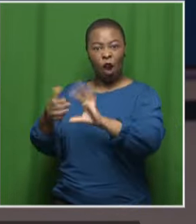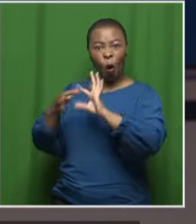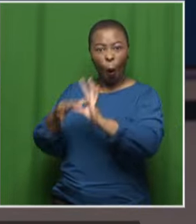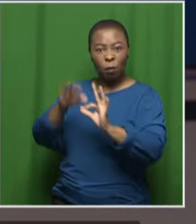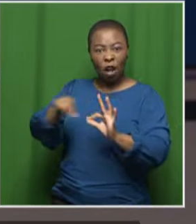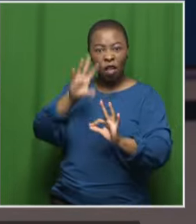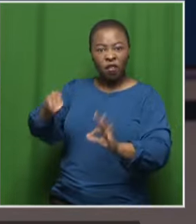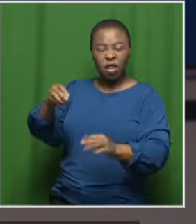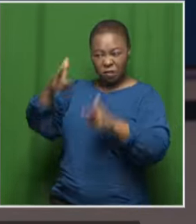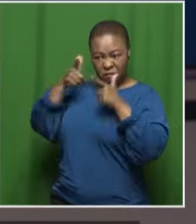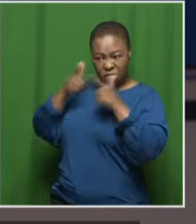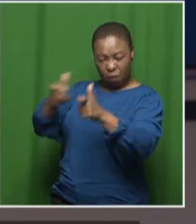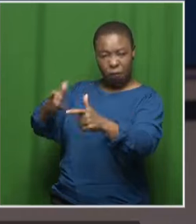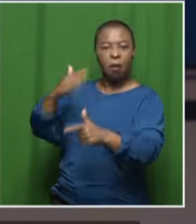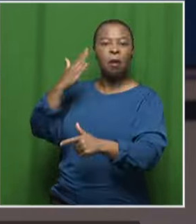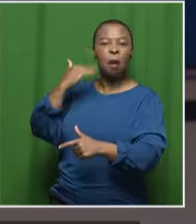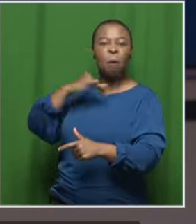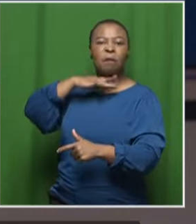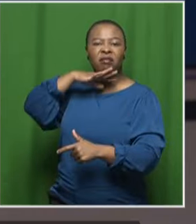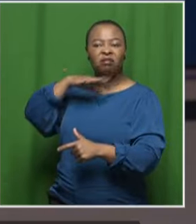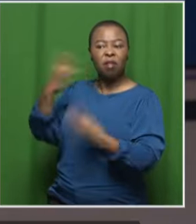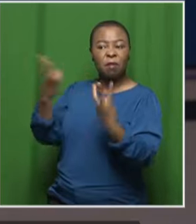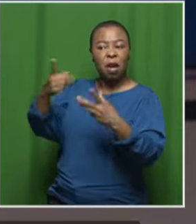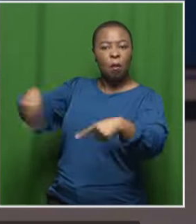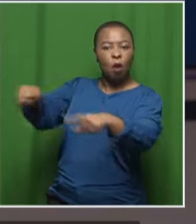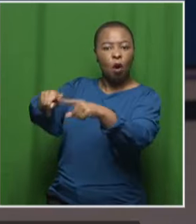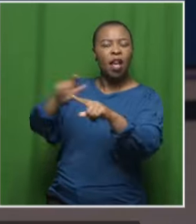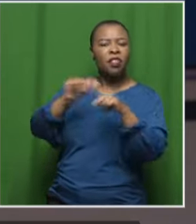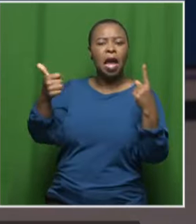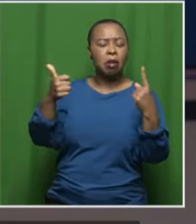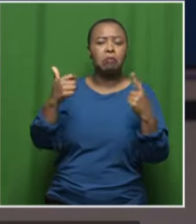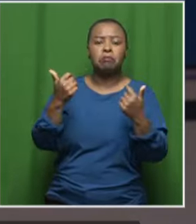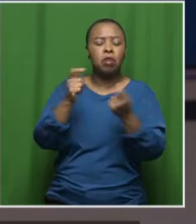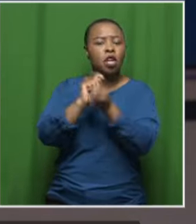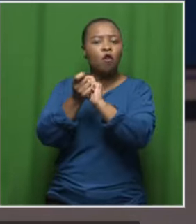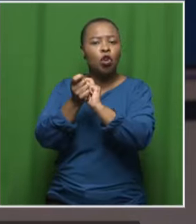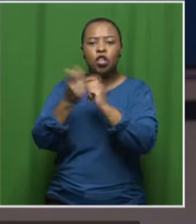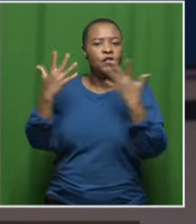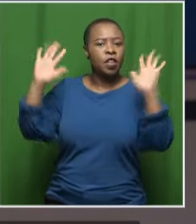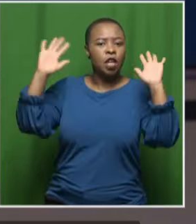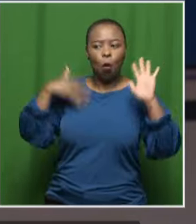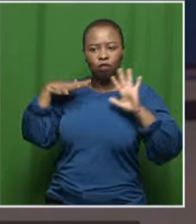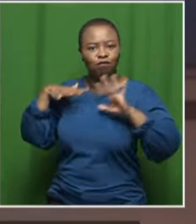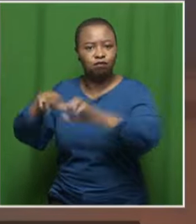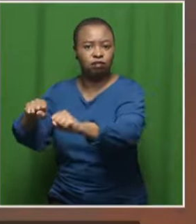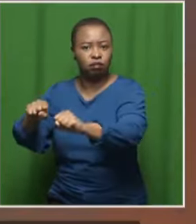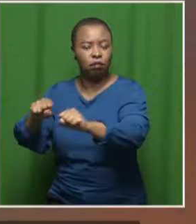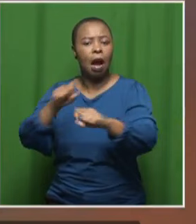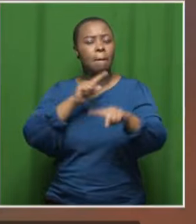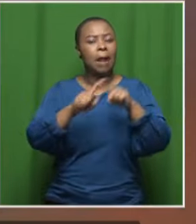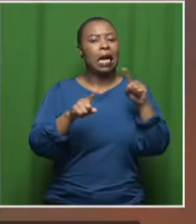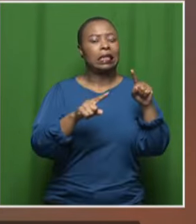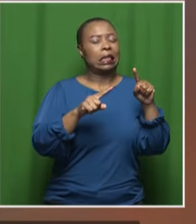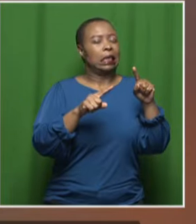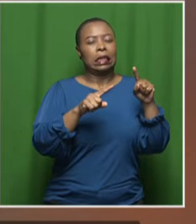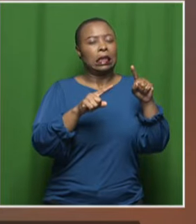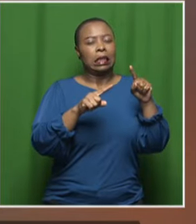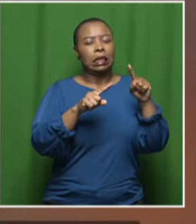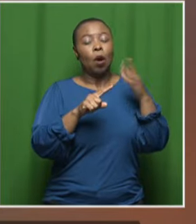and, you know, the revolution would be over, and then we would take over. But we found out once we were out